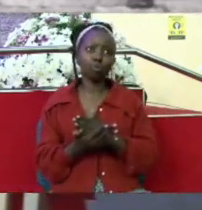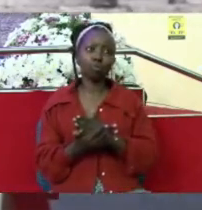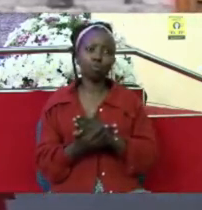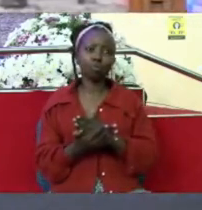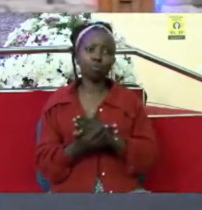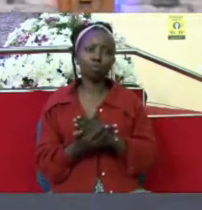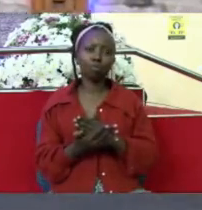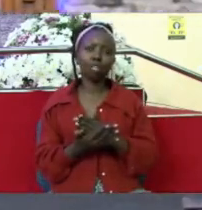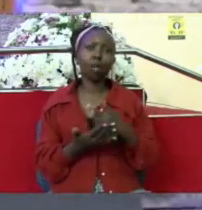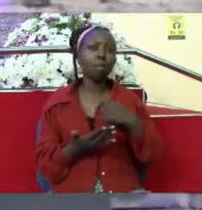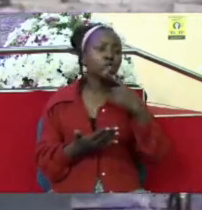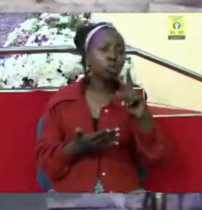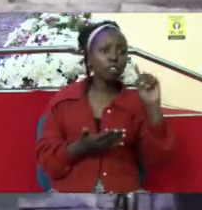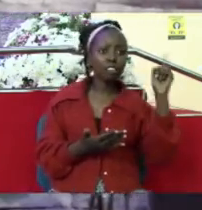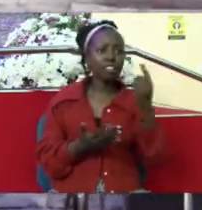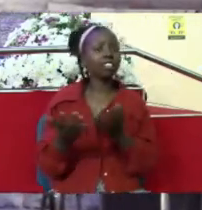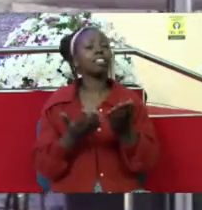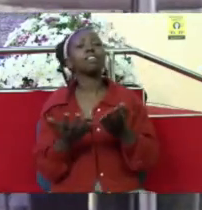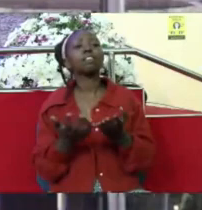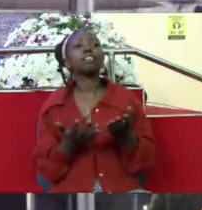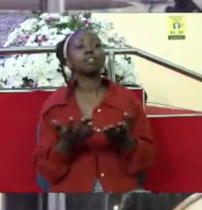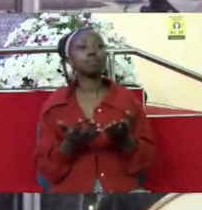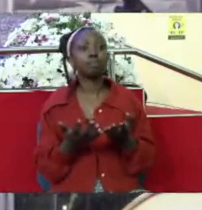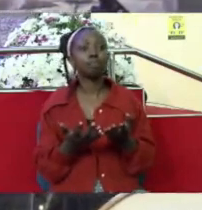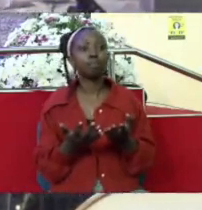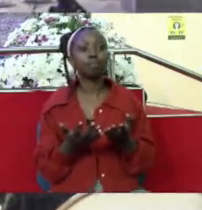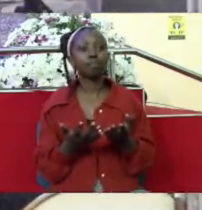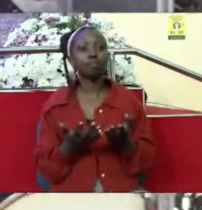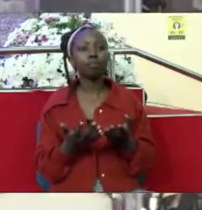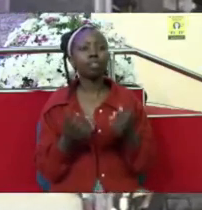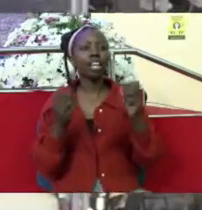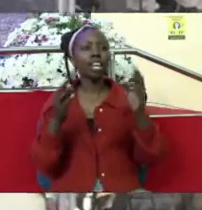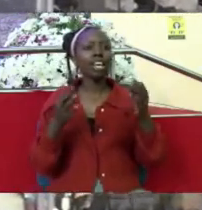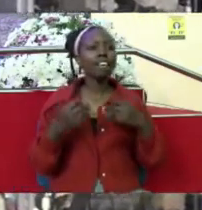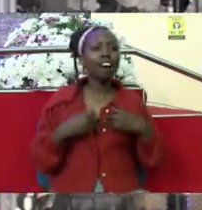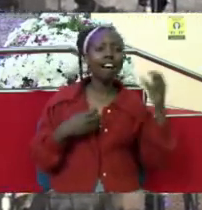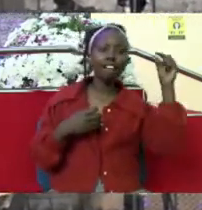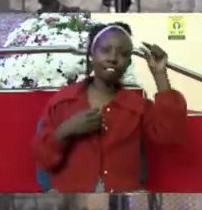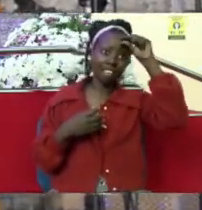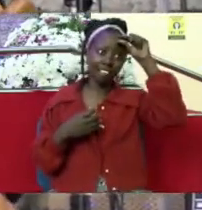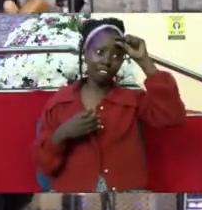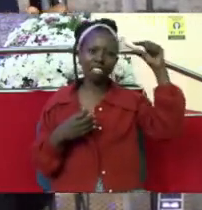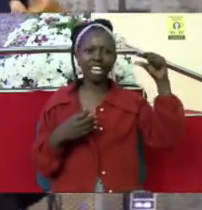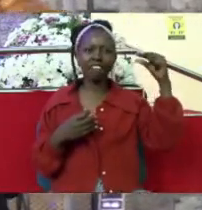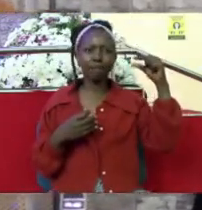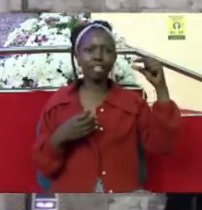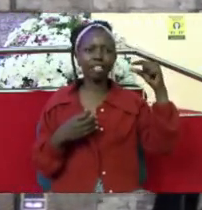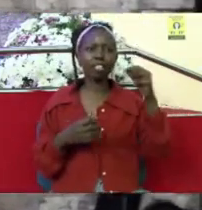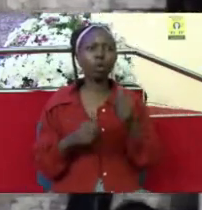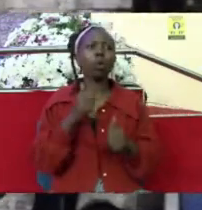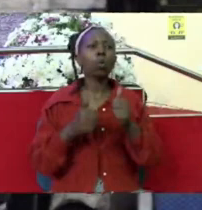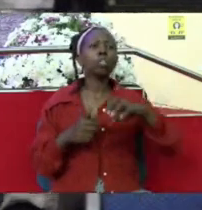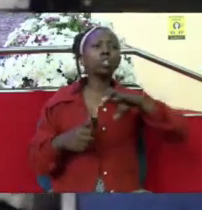I told the first service. Niliambia watu wa ibada ya kwanza. If there is a government that belongs to the church is this one. Kama kuna serikali